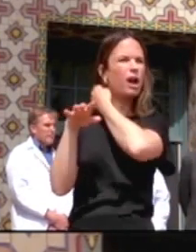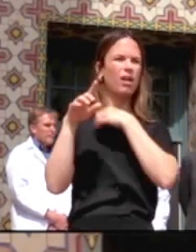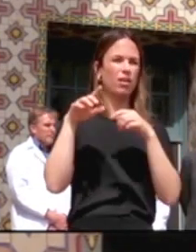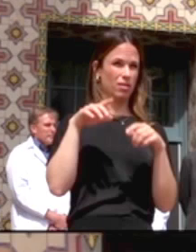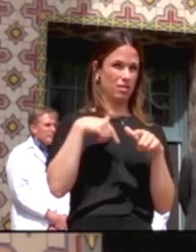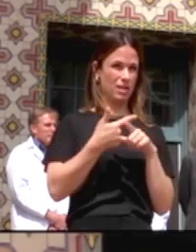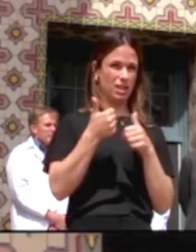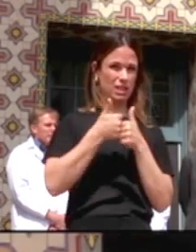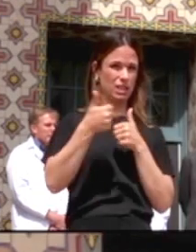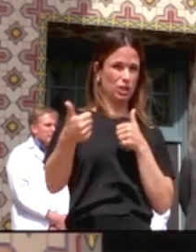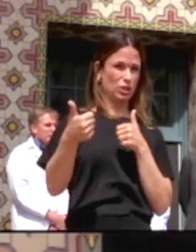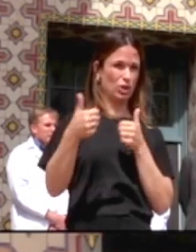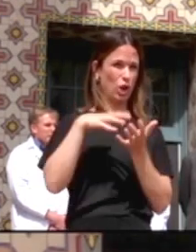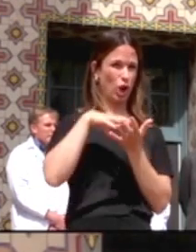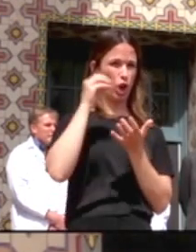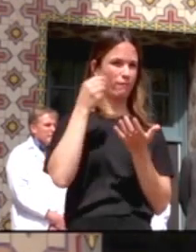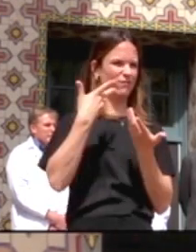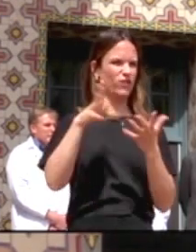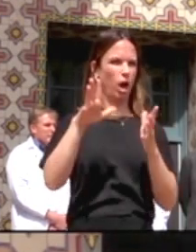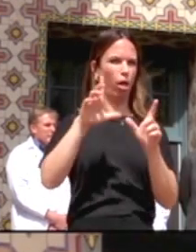been ended,